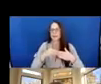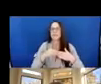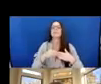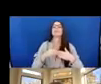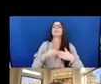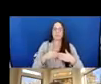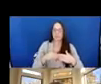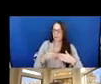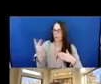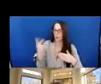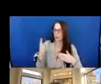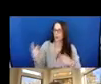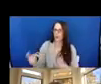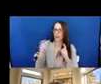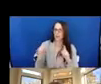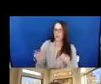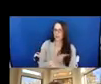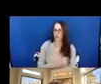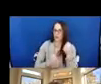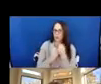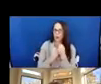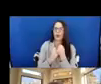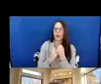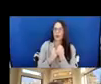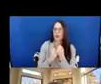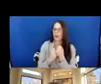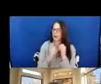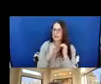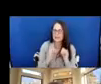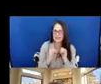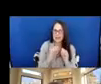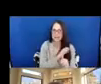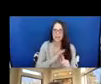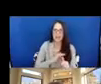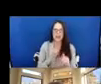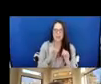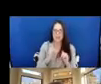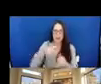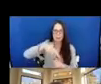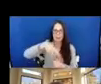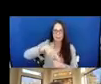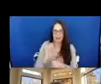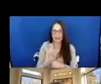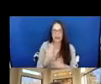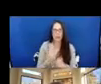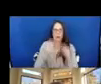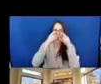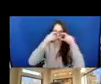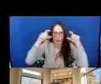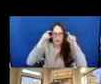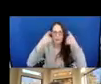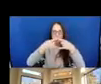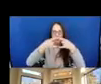support, uh, the same as staff, full PPE. We're wearing goggles and masks in this image. And